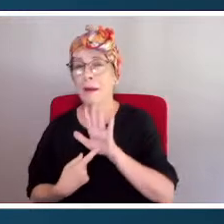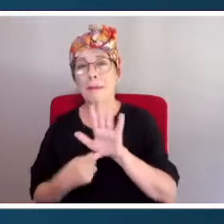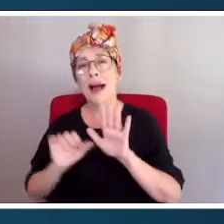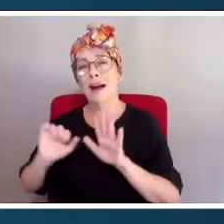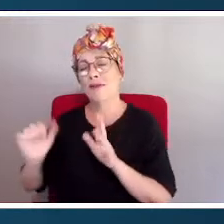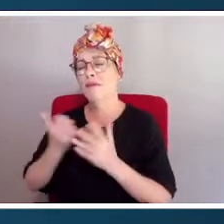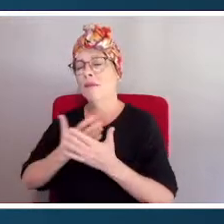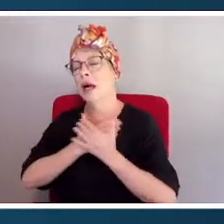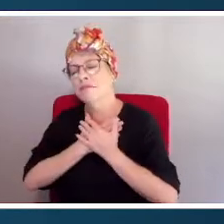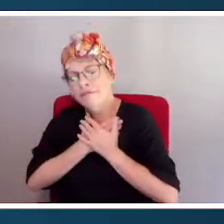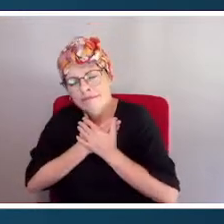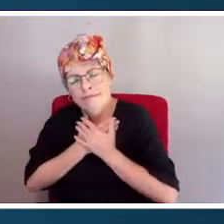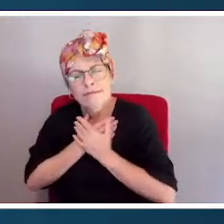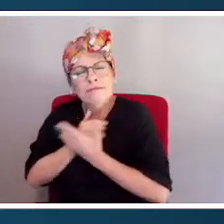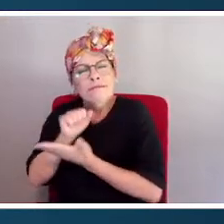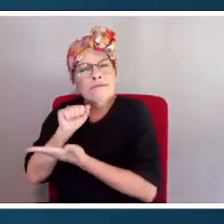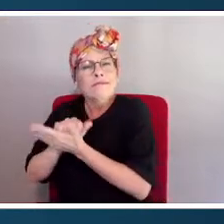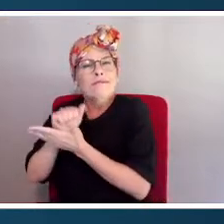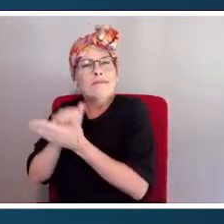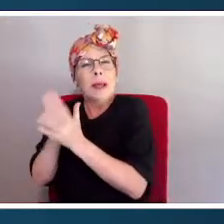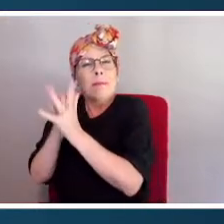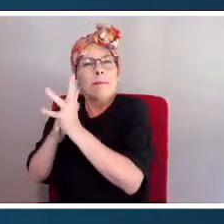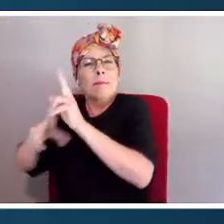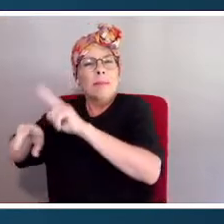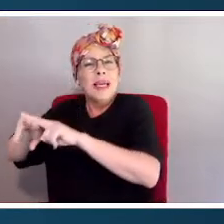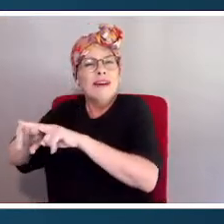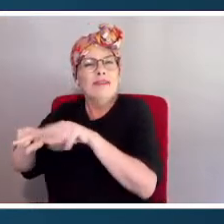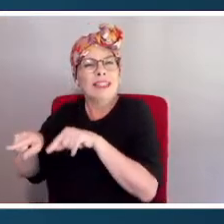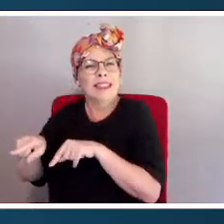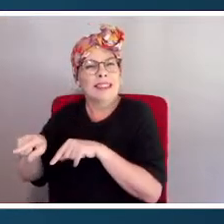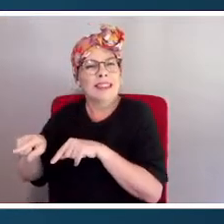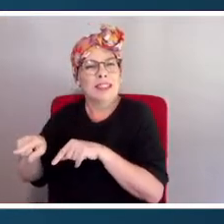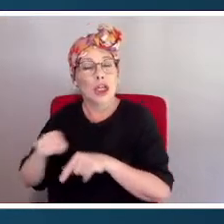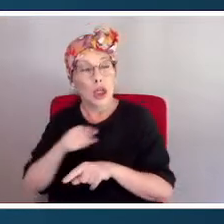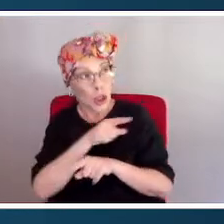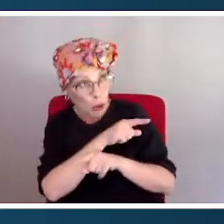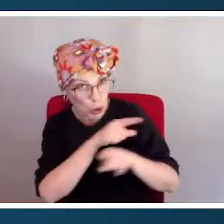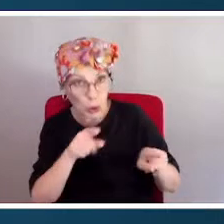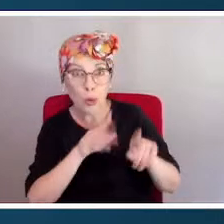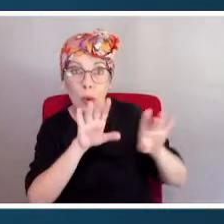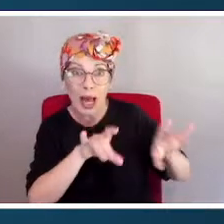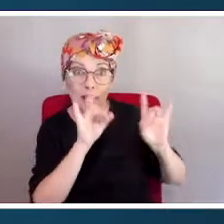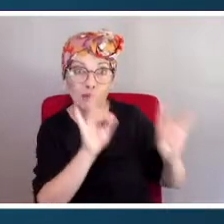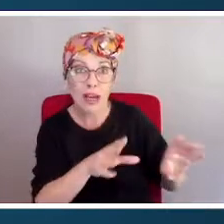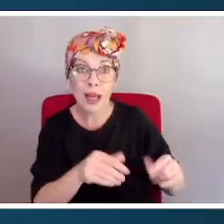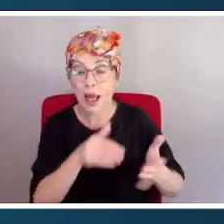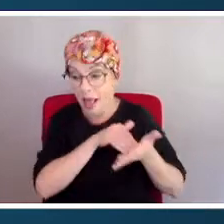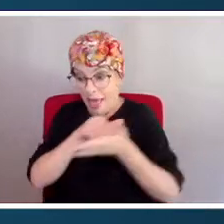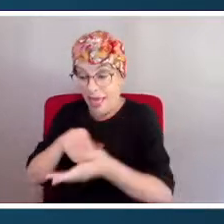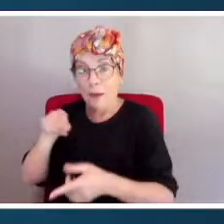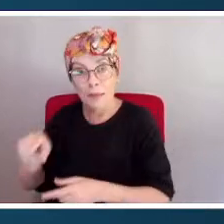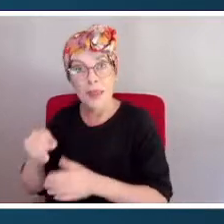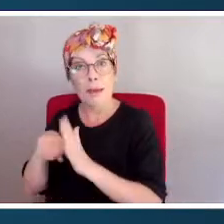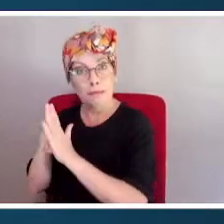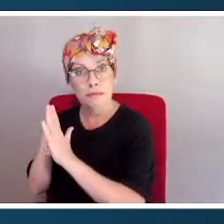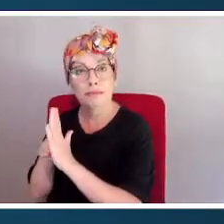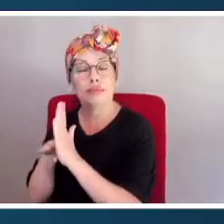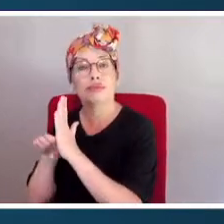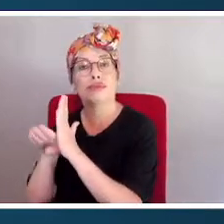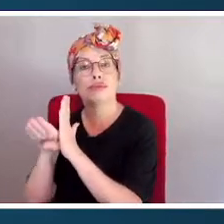generosity made them or helped them make the journey over the years.